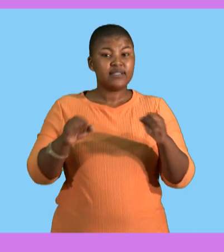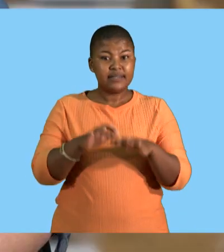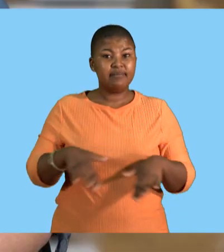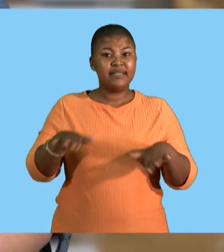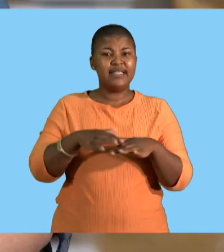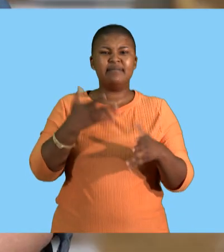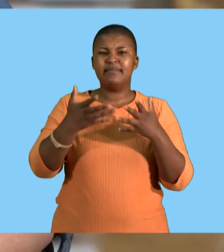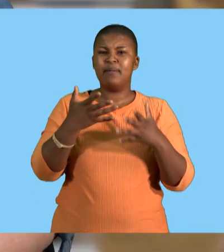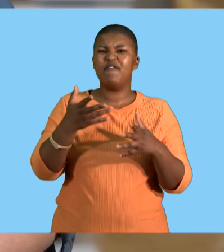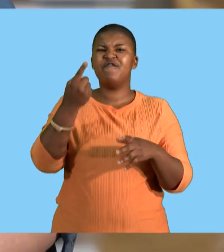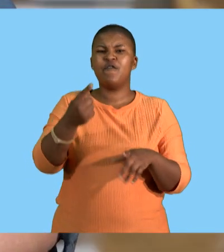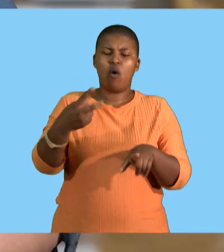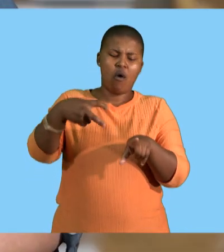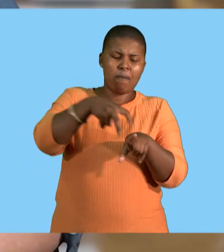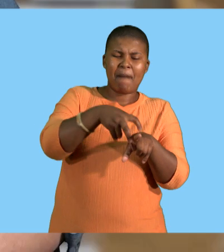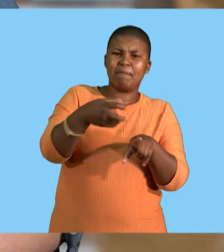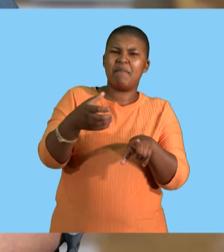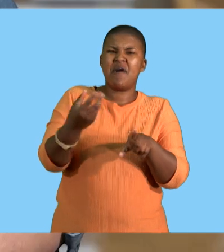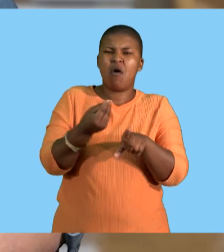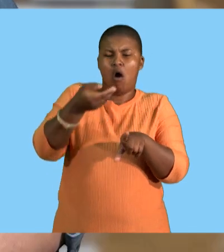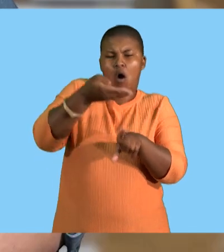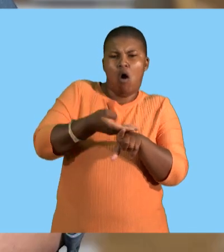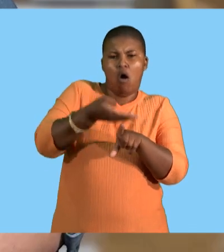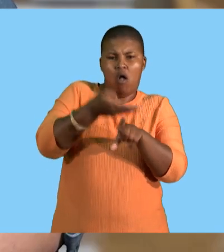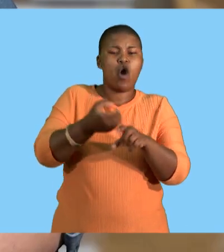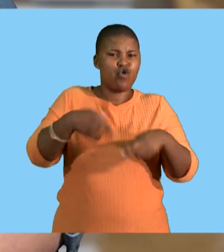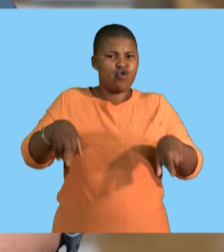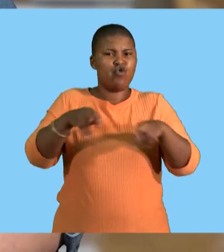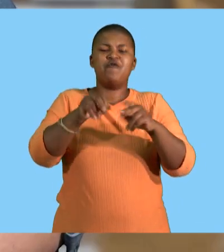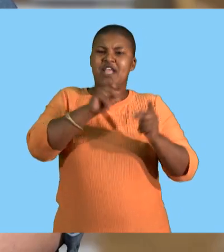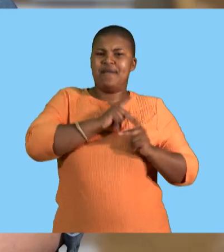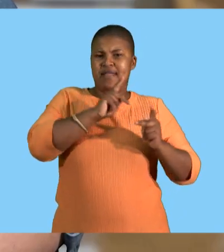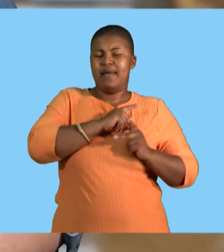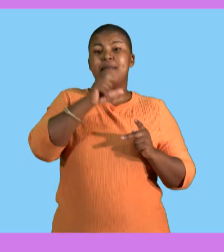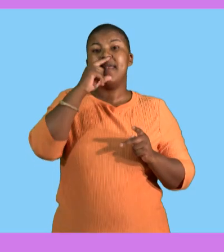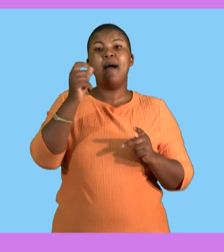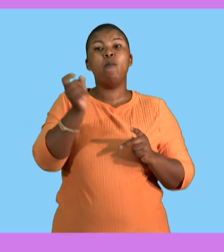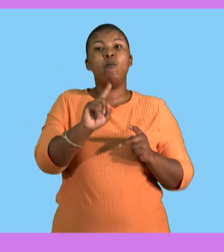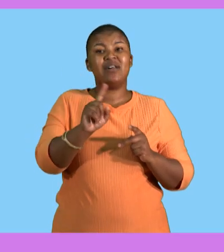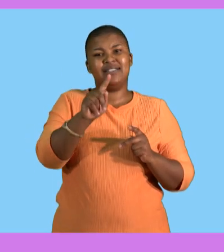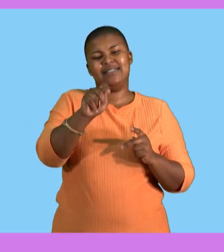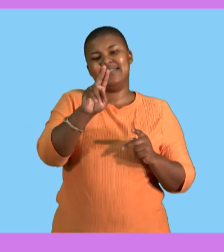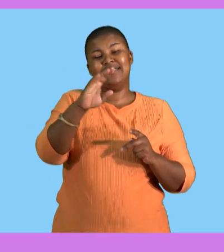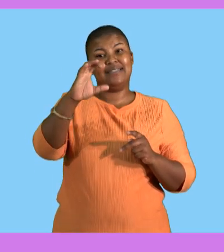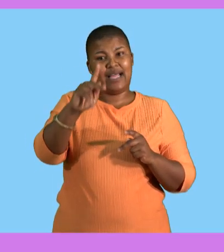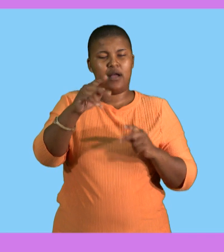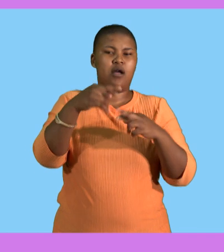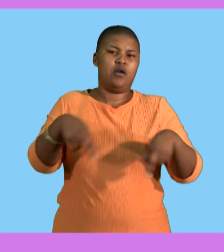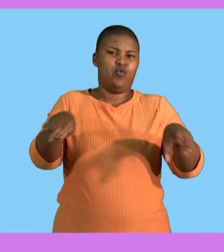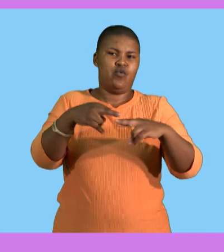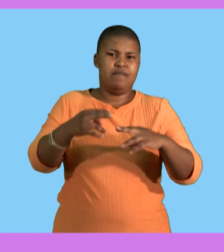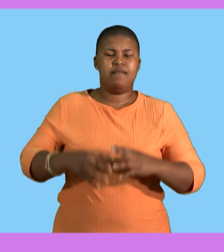saddles and stuff is stored is called a tuck room. So it can be a tuck room